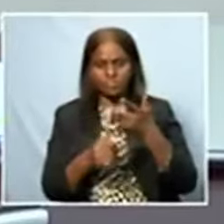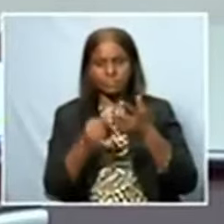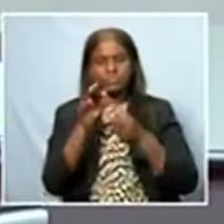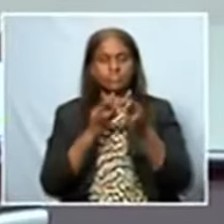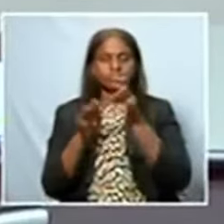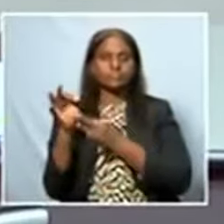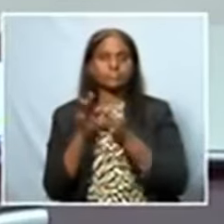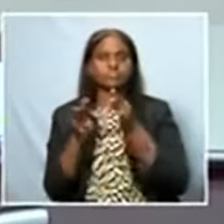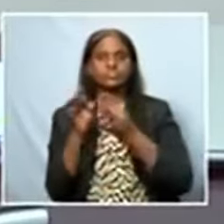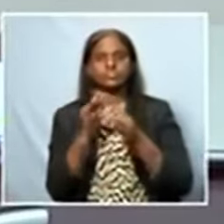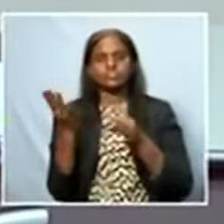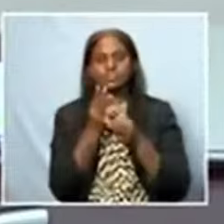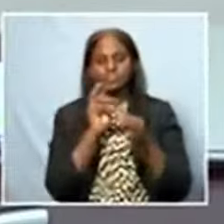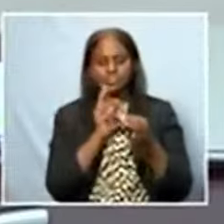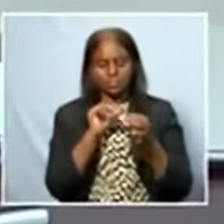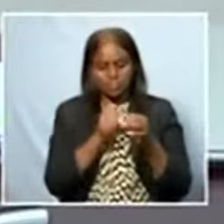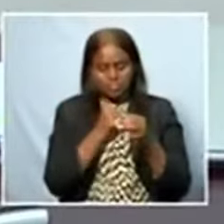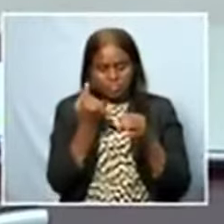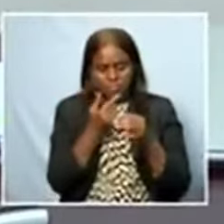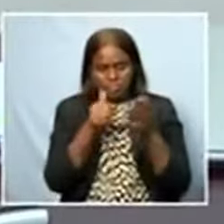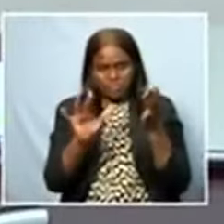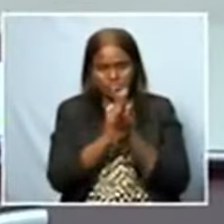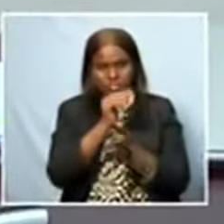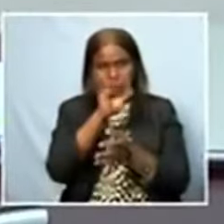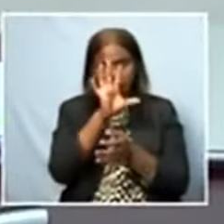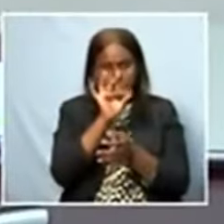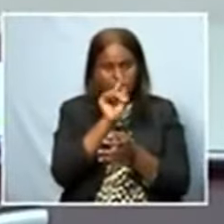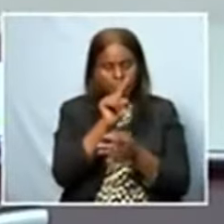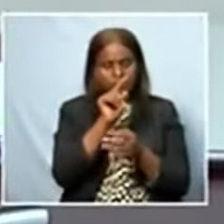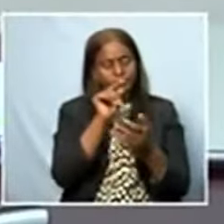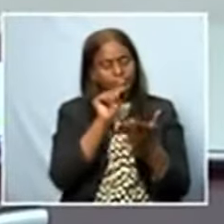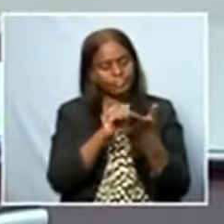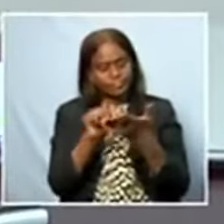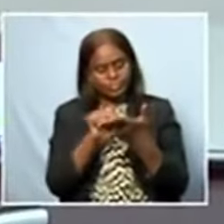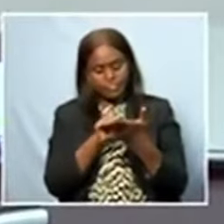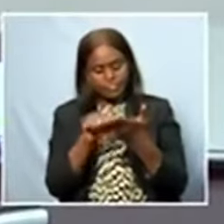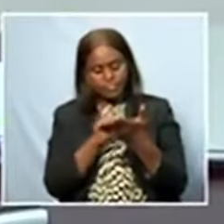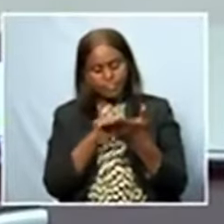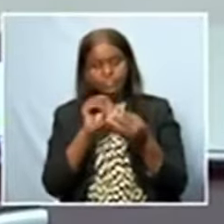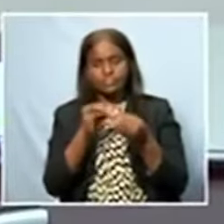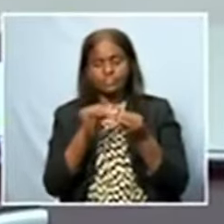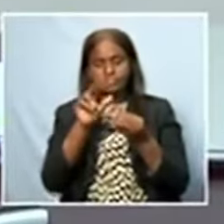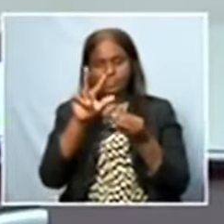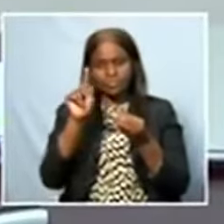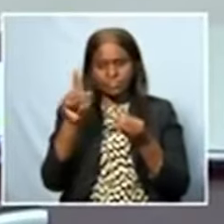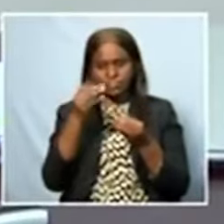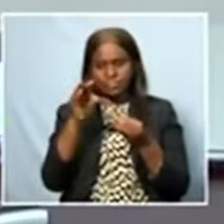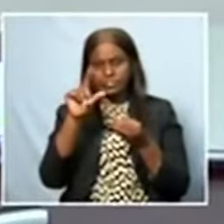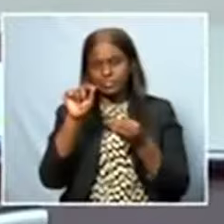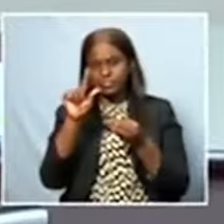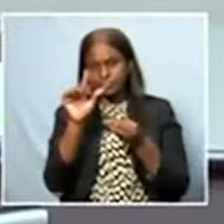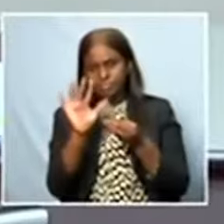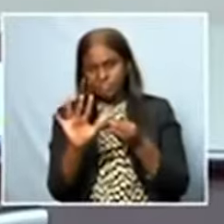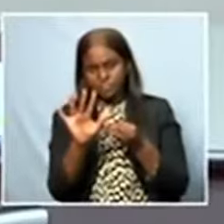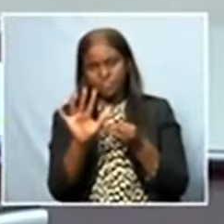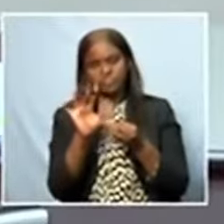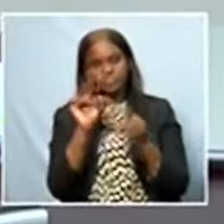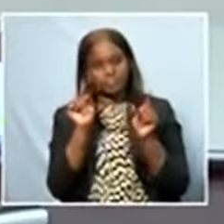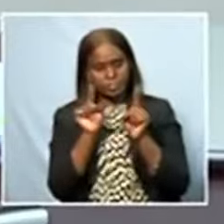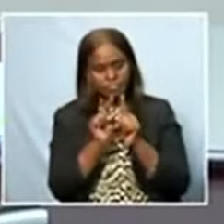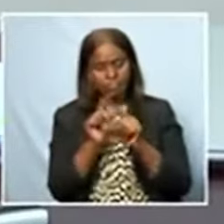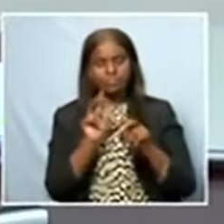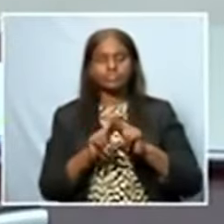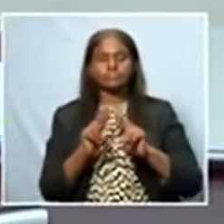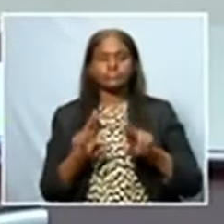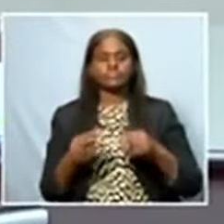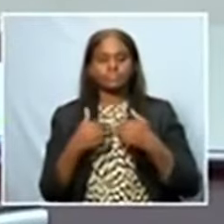outlined. And page 19 also takes us to the betting levy bill number 31 of 2025. And Chair,